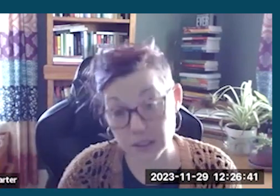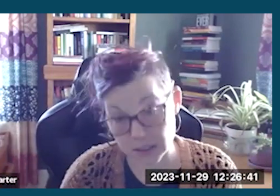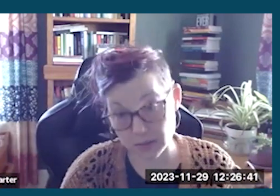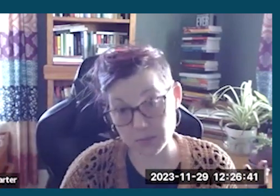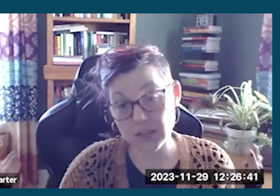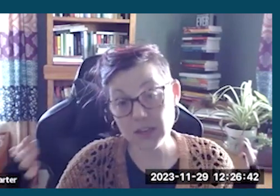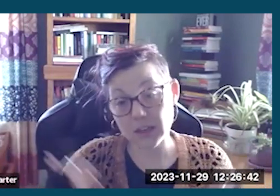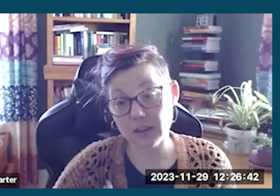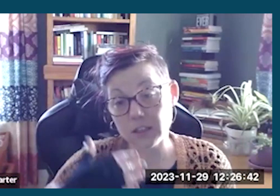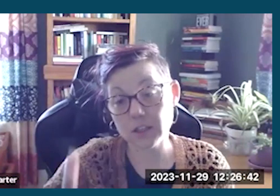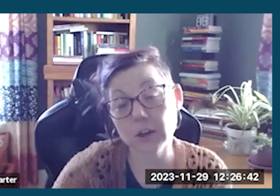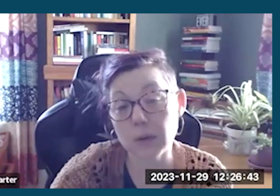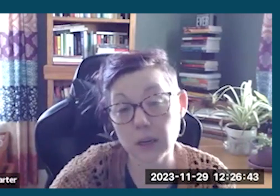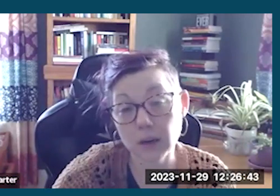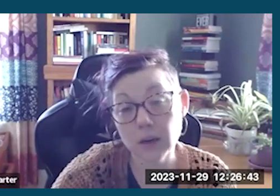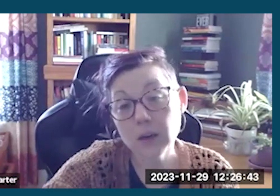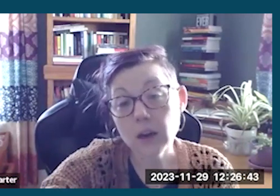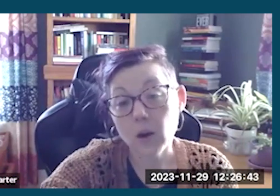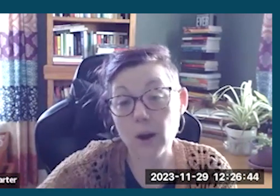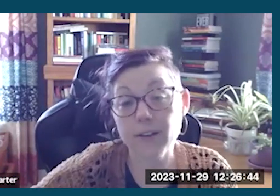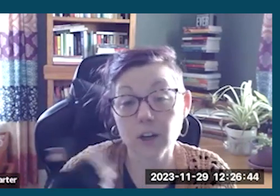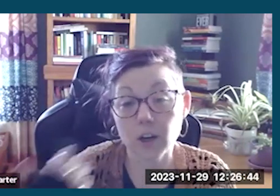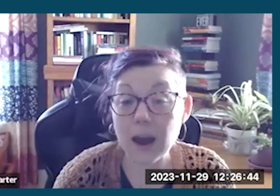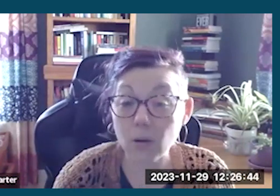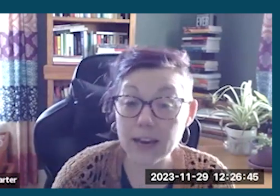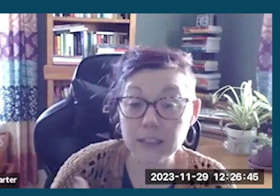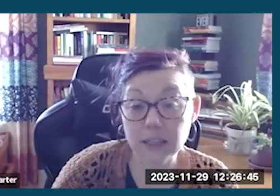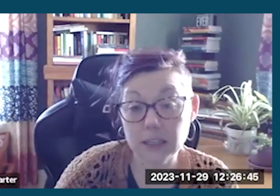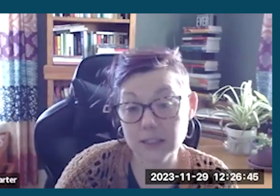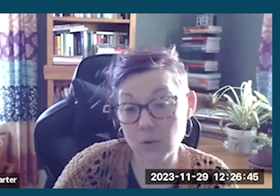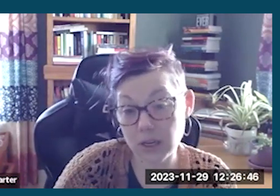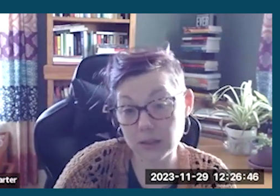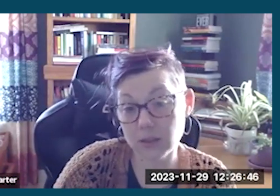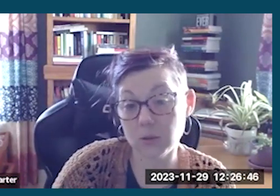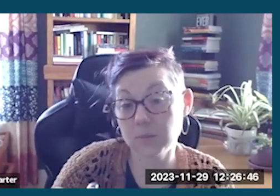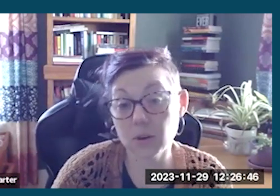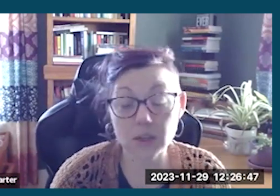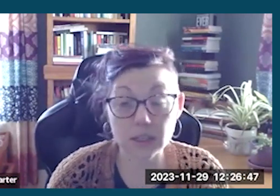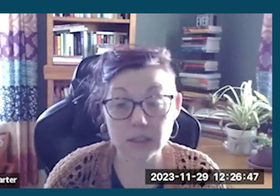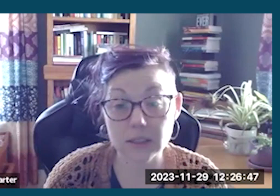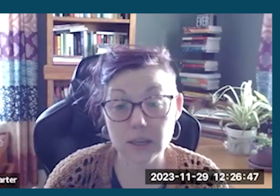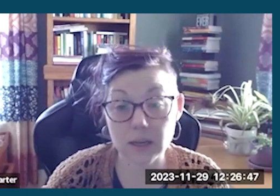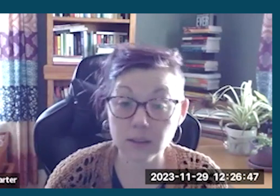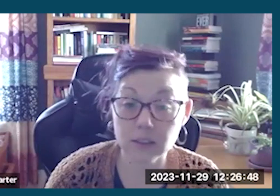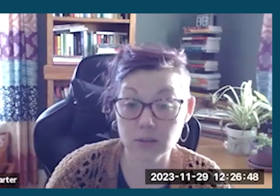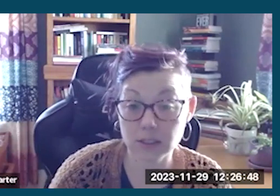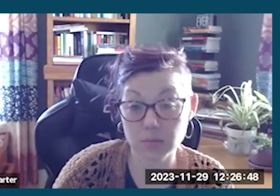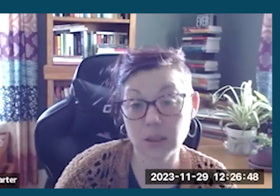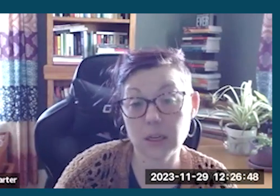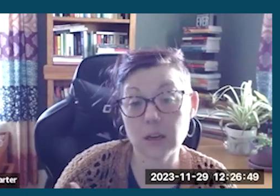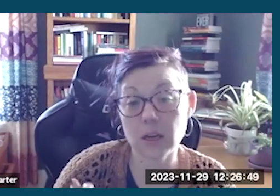broader systems that then determine how likely someone is to experience